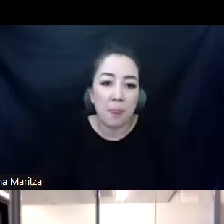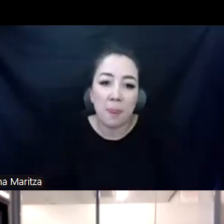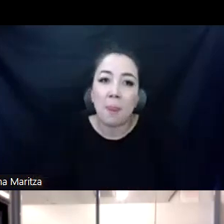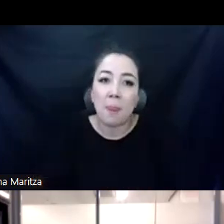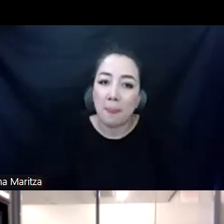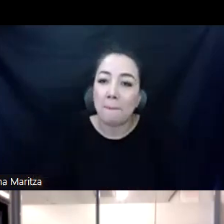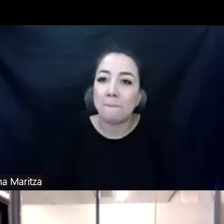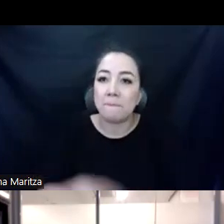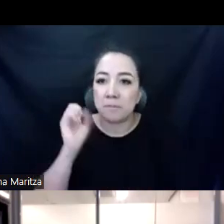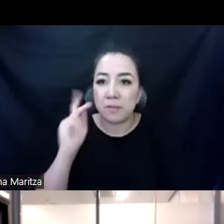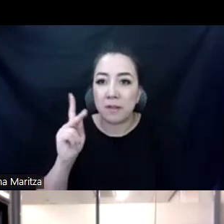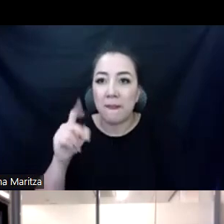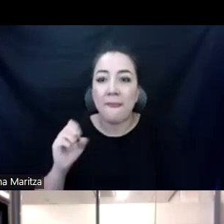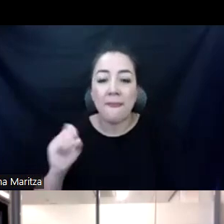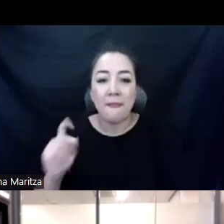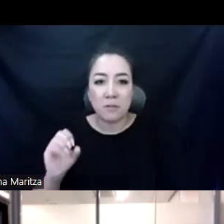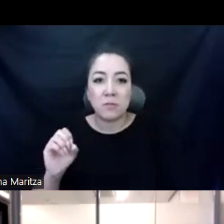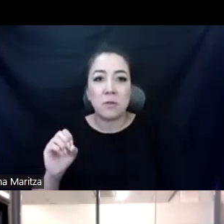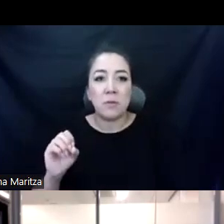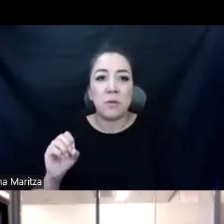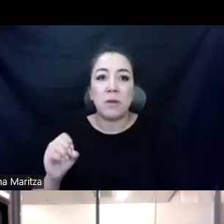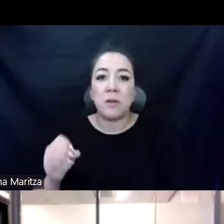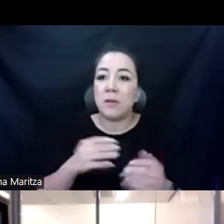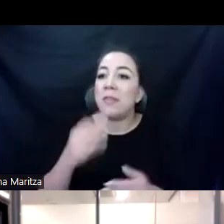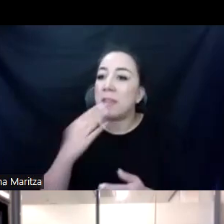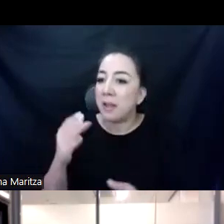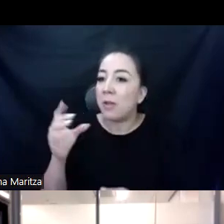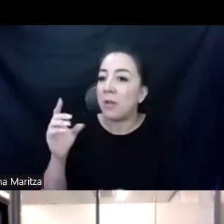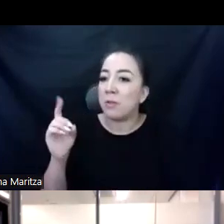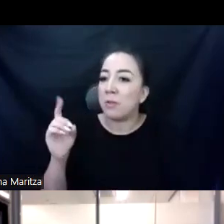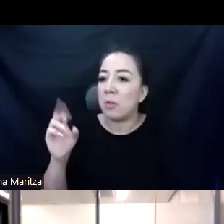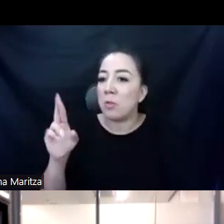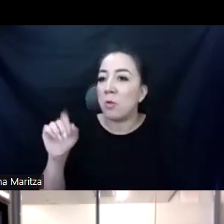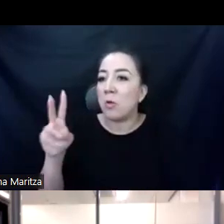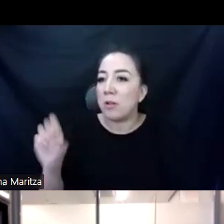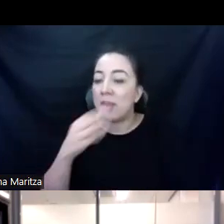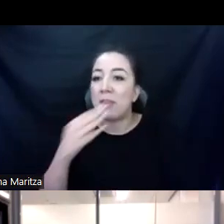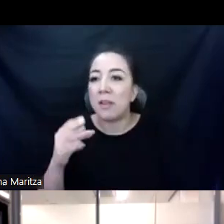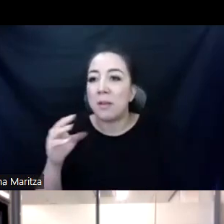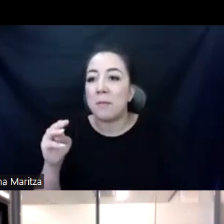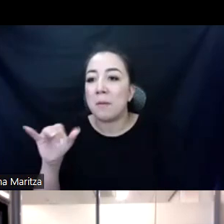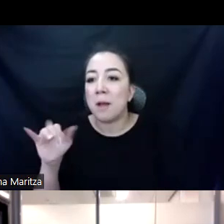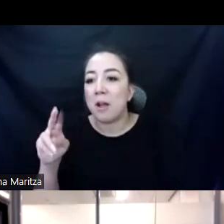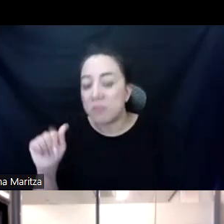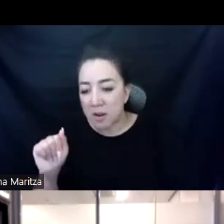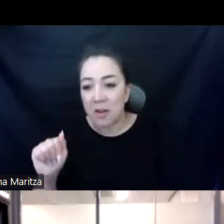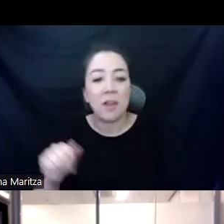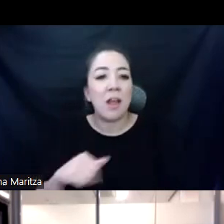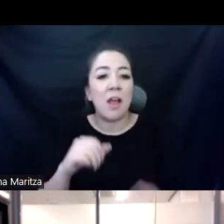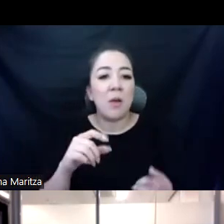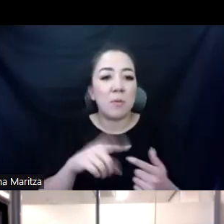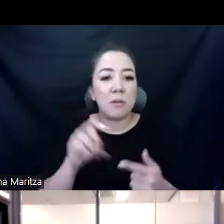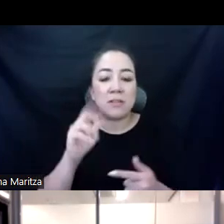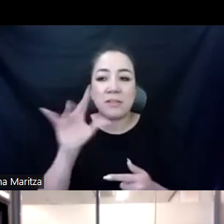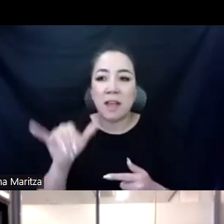Okay. So anyway, so thank you, Dolores, and thank you, Myra. How about Sally and